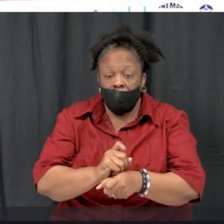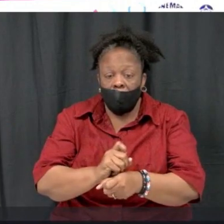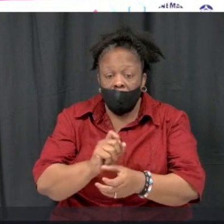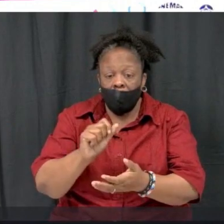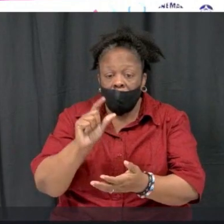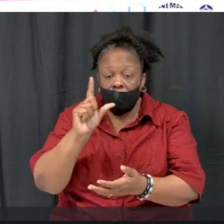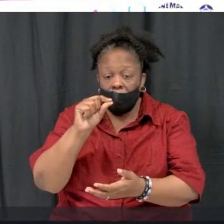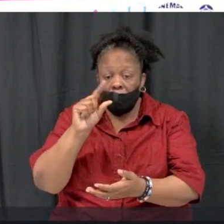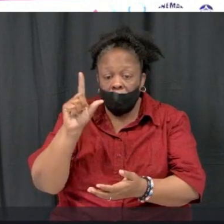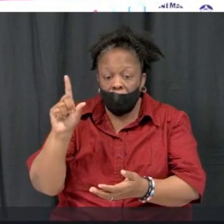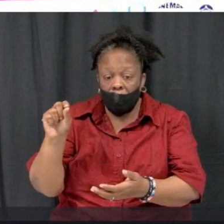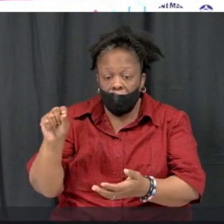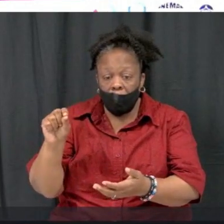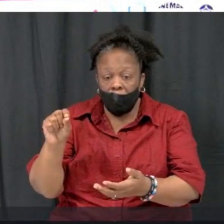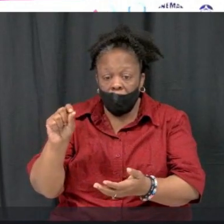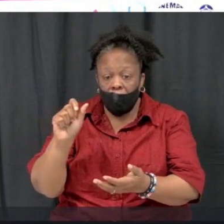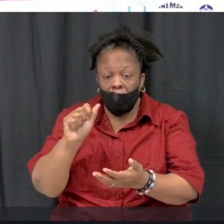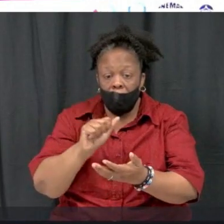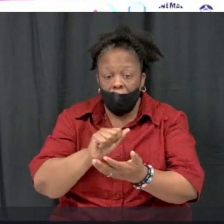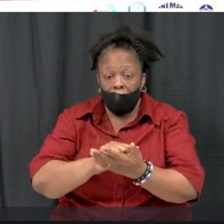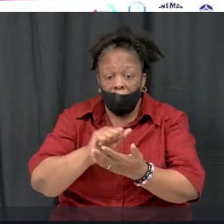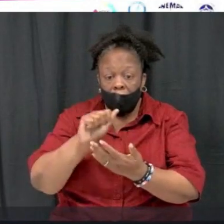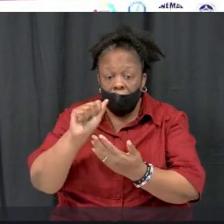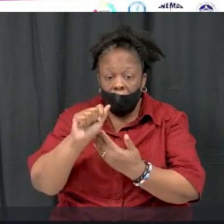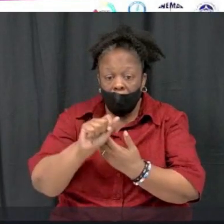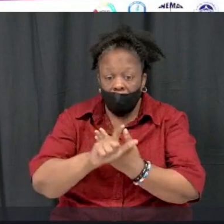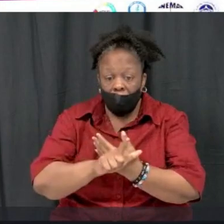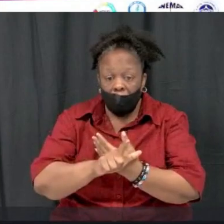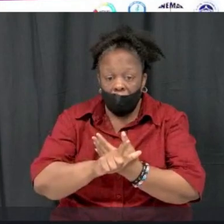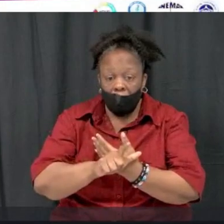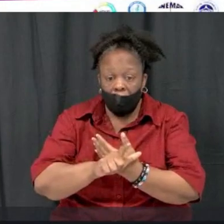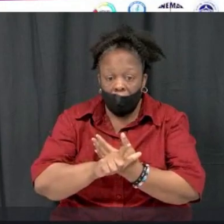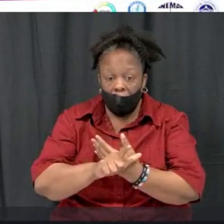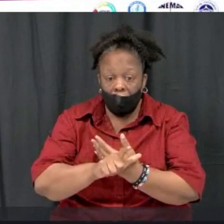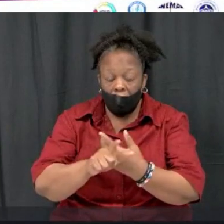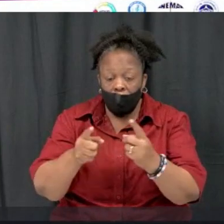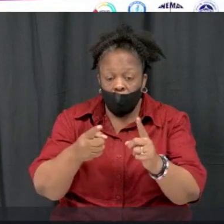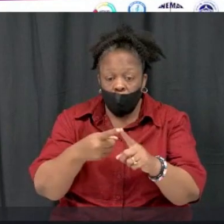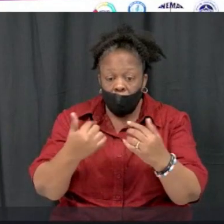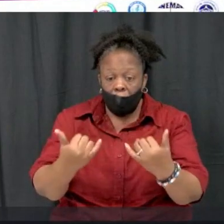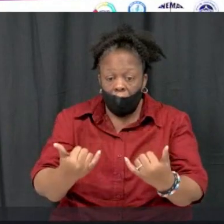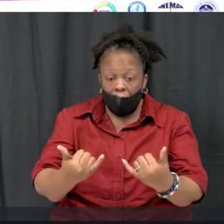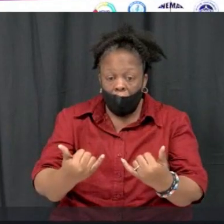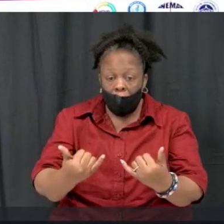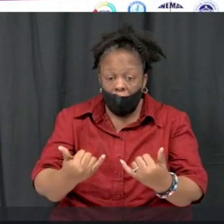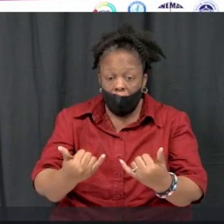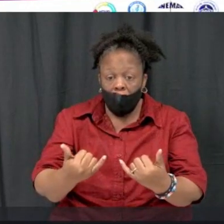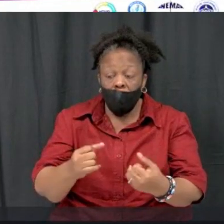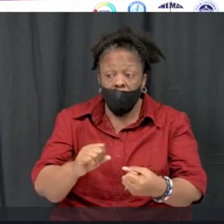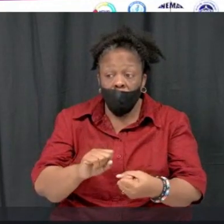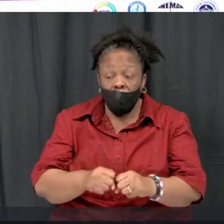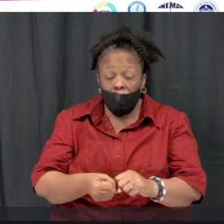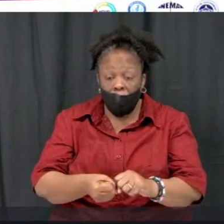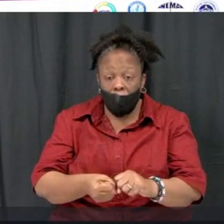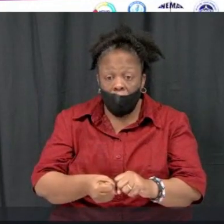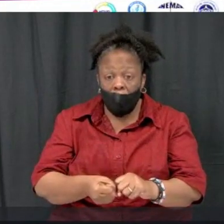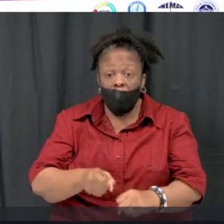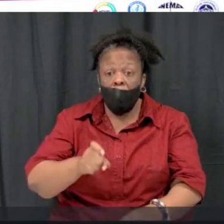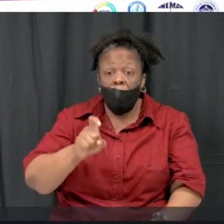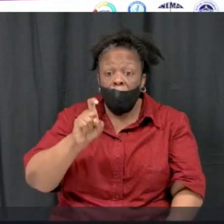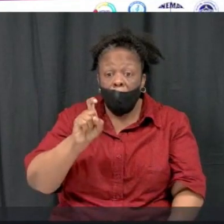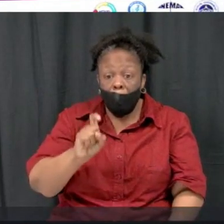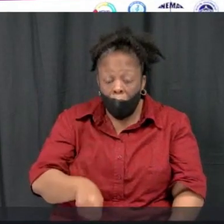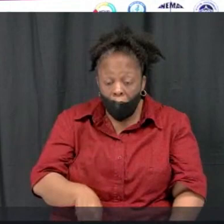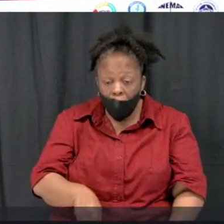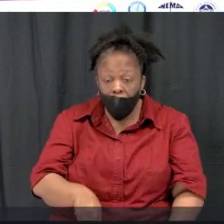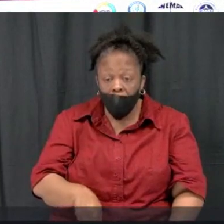again, many of you might say, we're speaking about economies. Well, we have to. Because without being